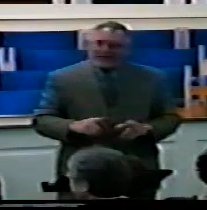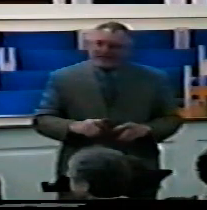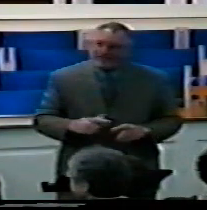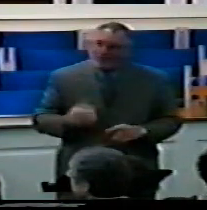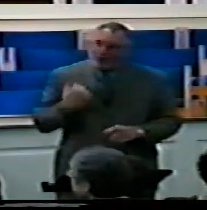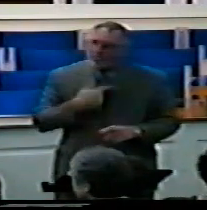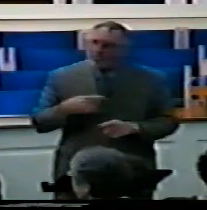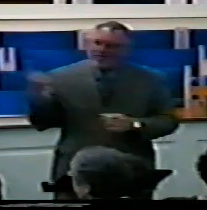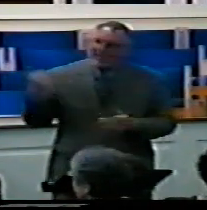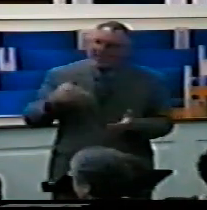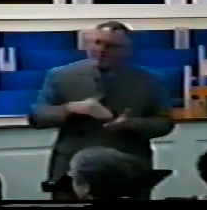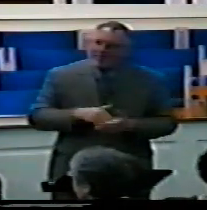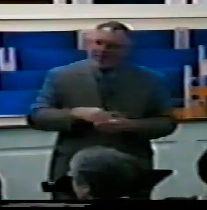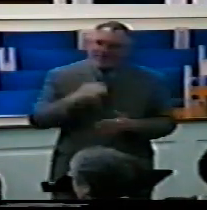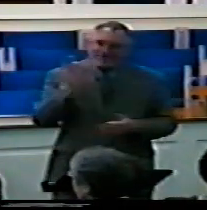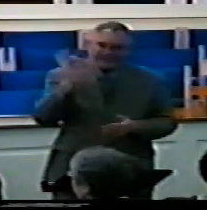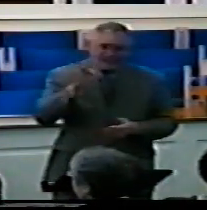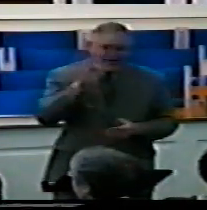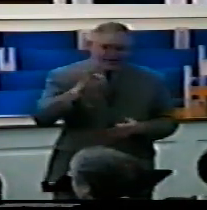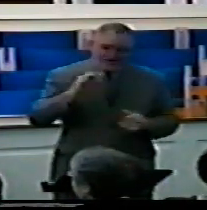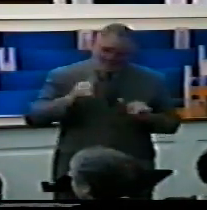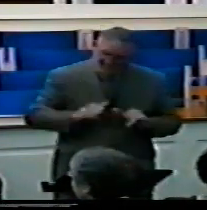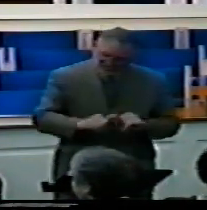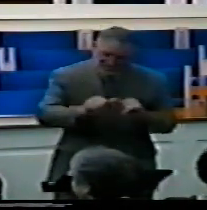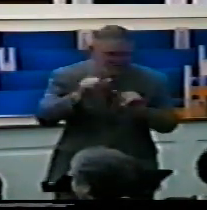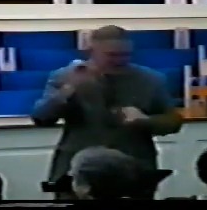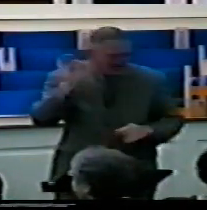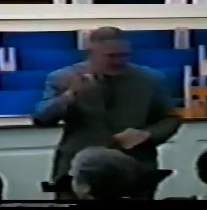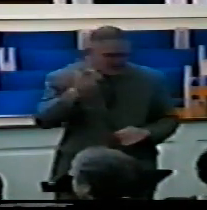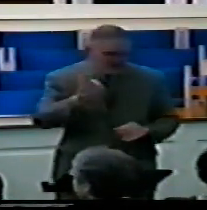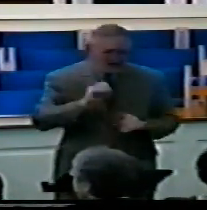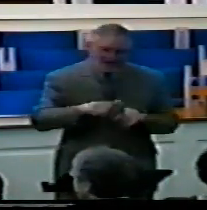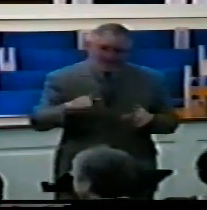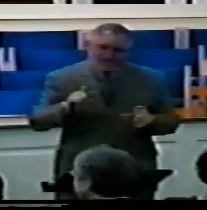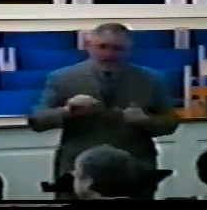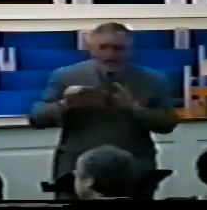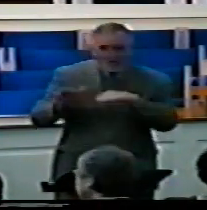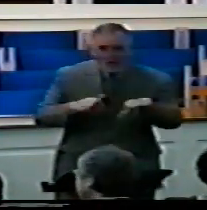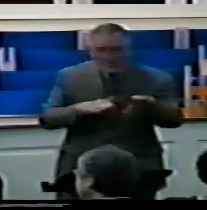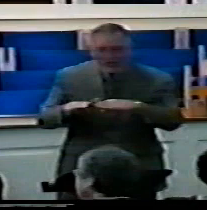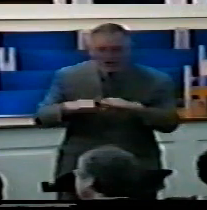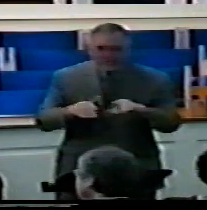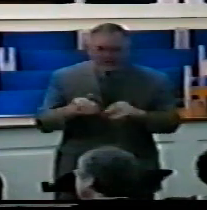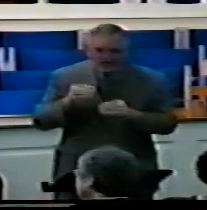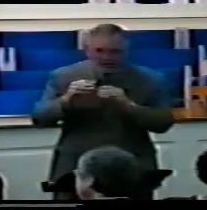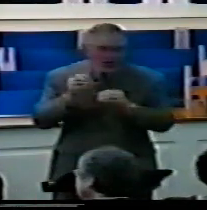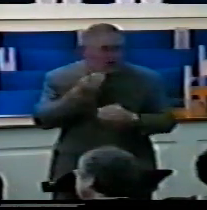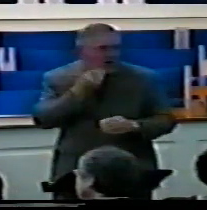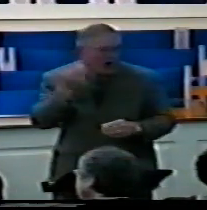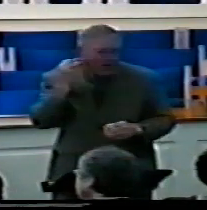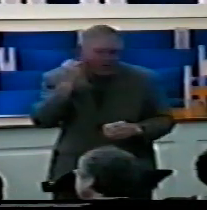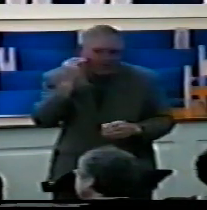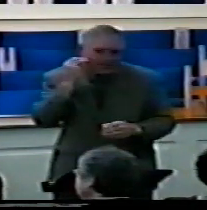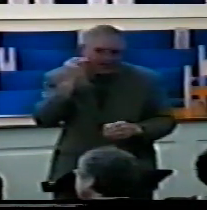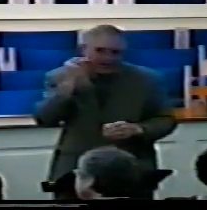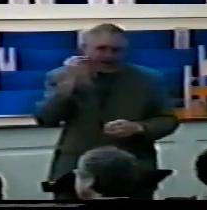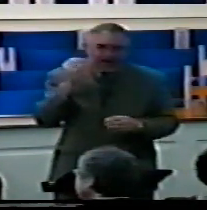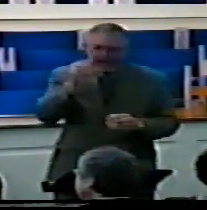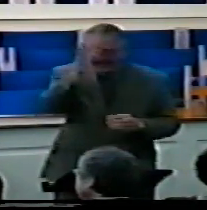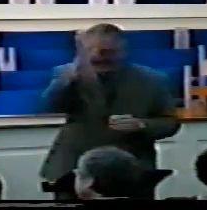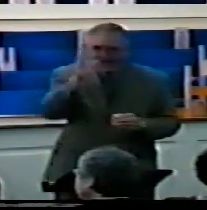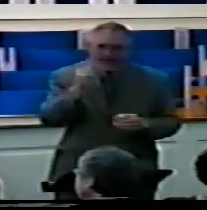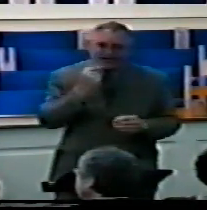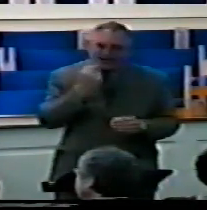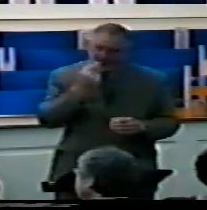We got back Friday and we still preached, amen. But I remember I walked into my home. My daddy had told me time and time again,